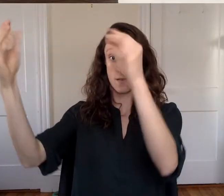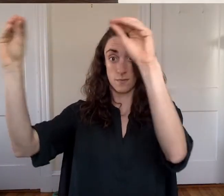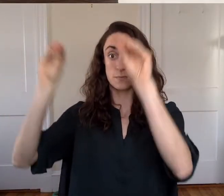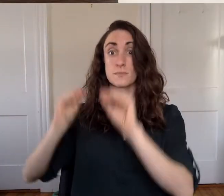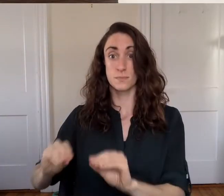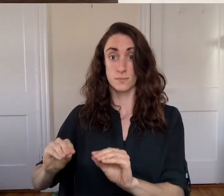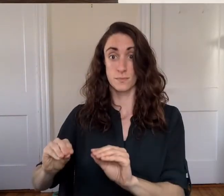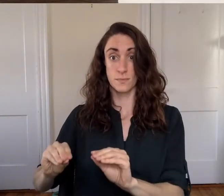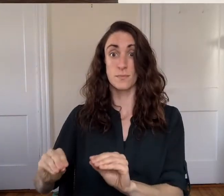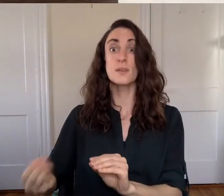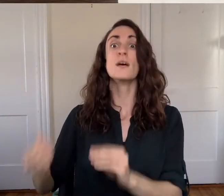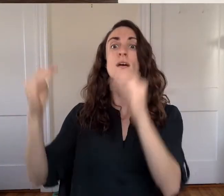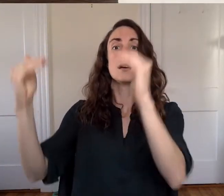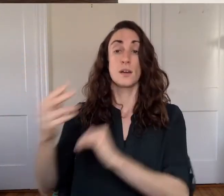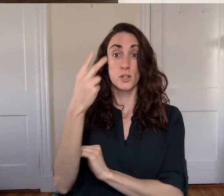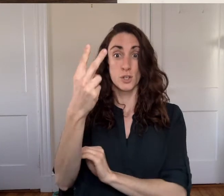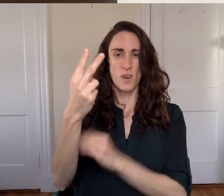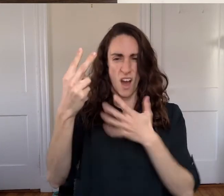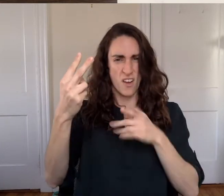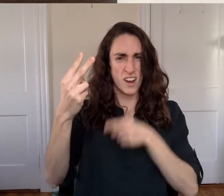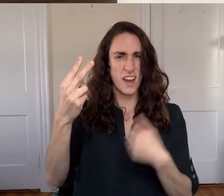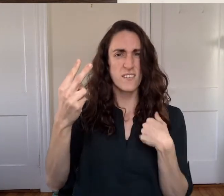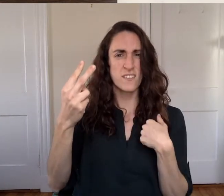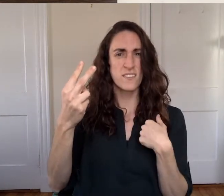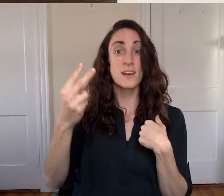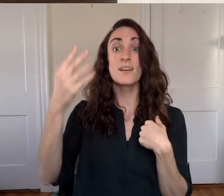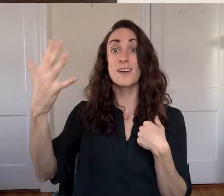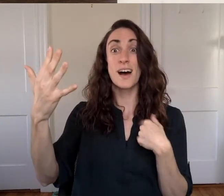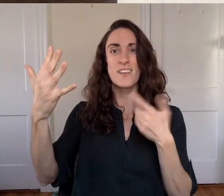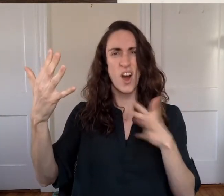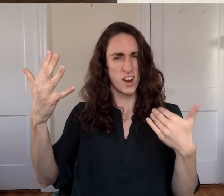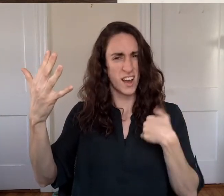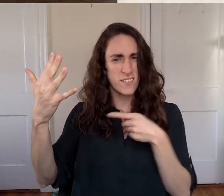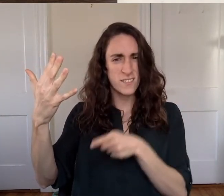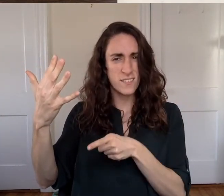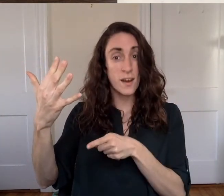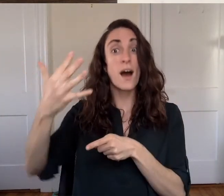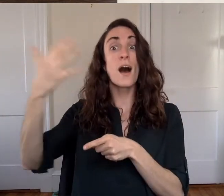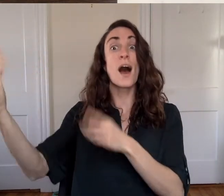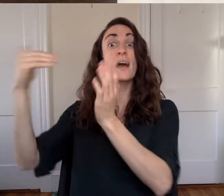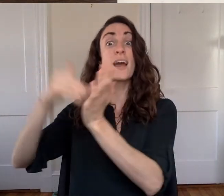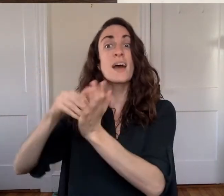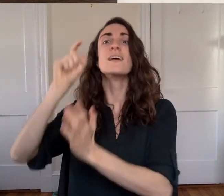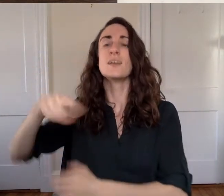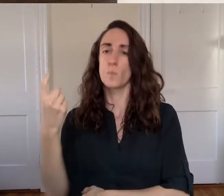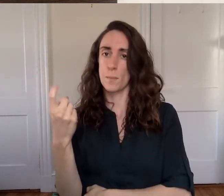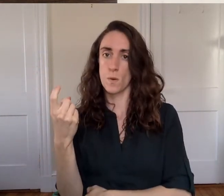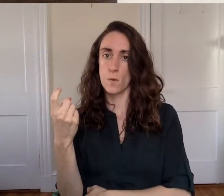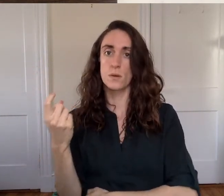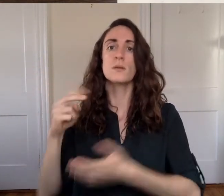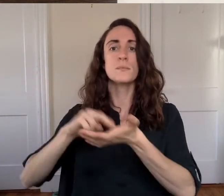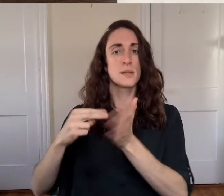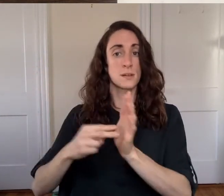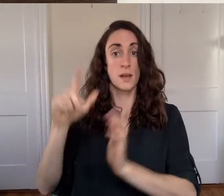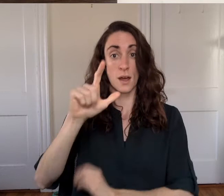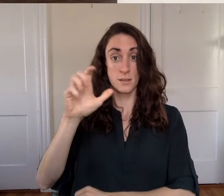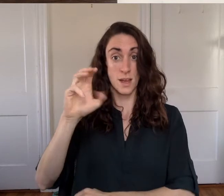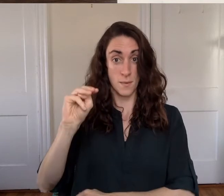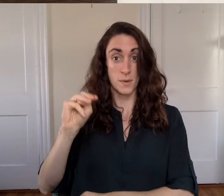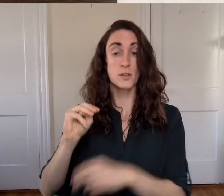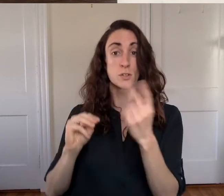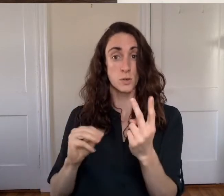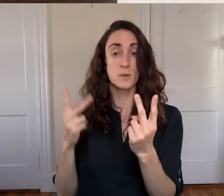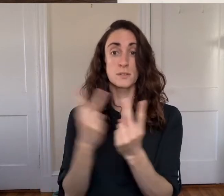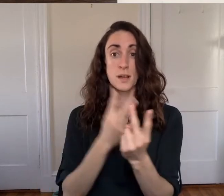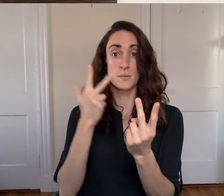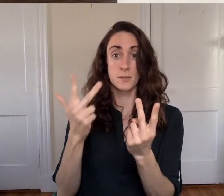times 5 times 5, meaning the LCM needs to contain at least a 2, a 5, and a 5. But if we start with 2, 3, 5, and then go and check on what